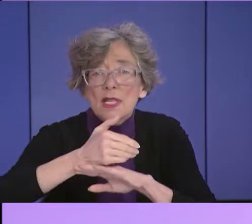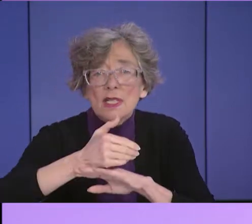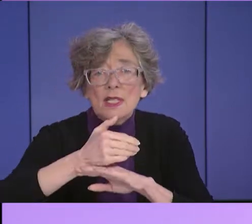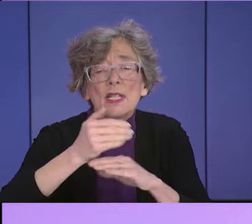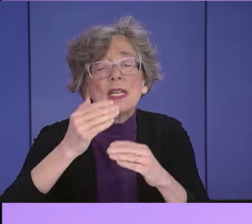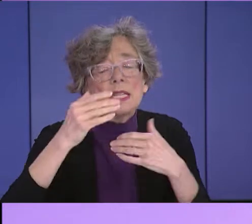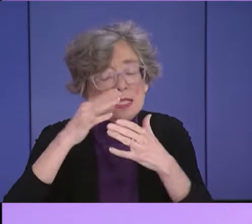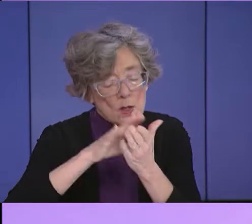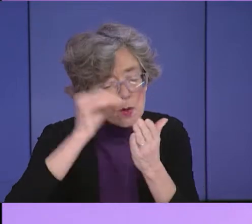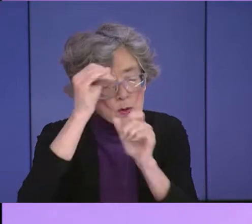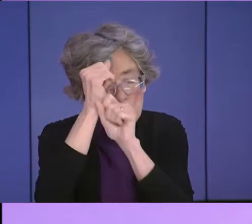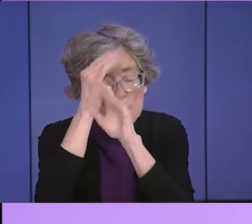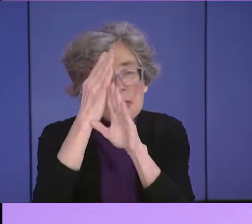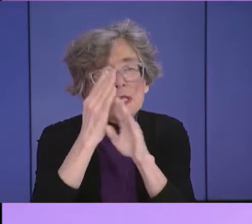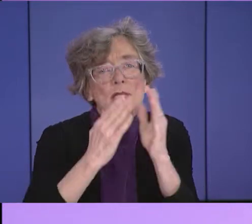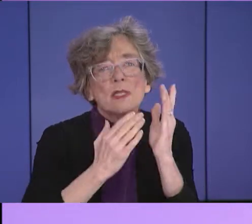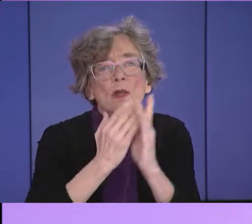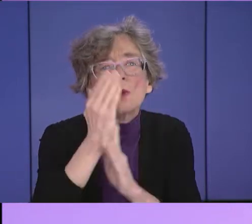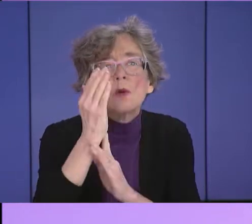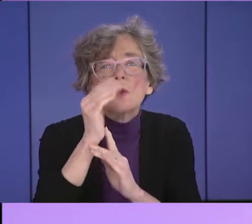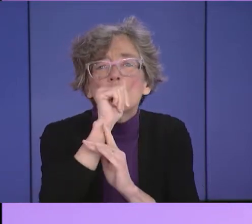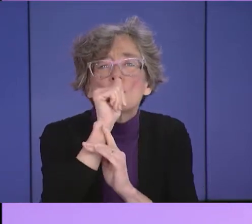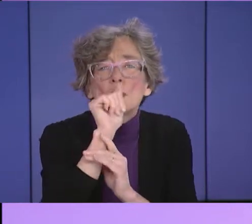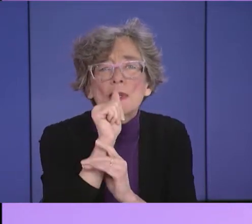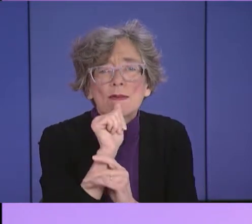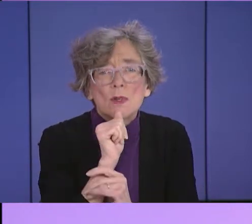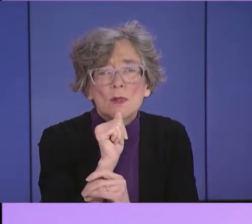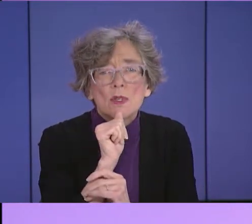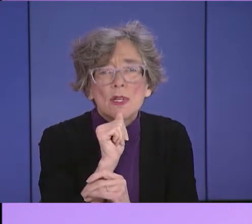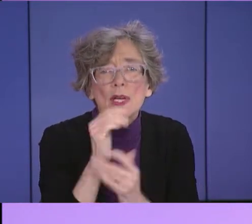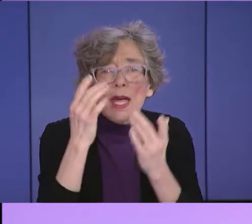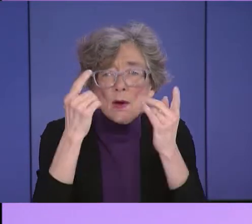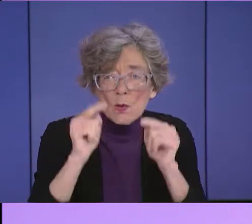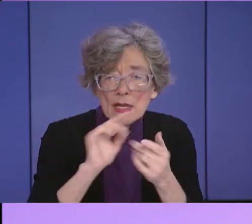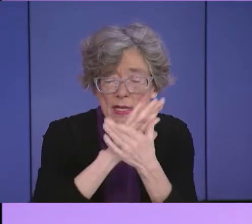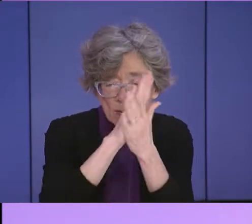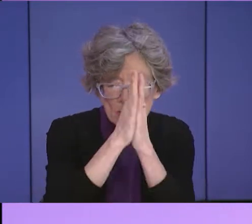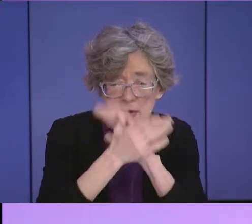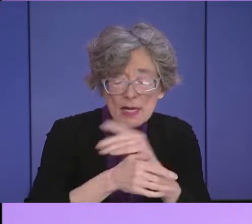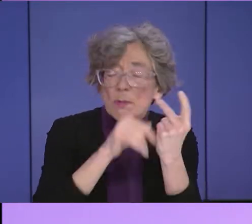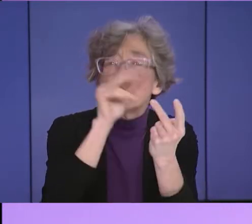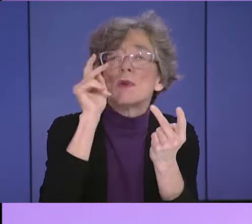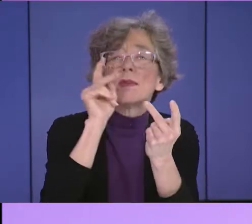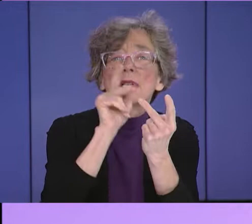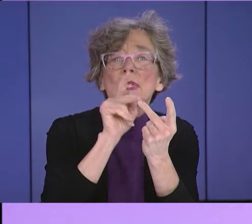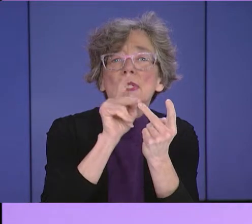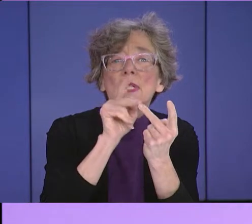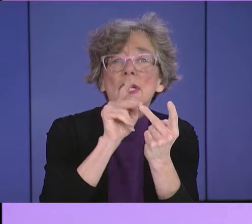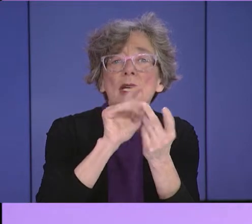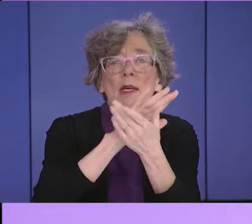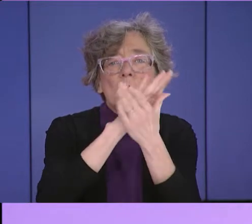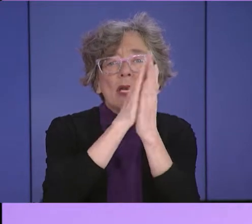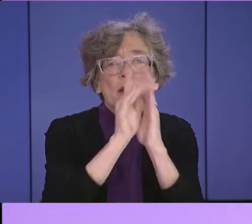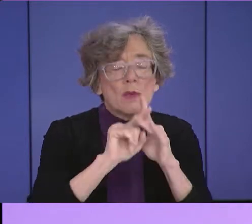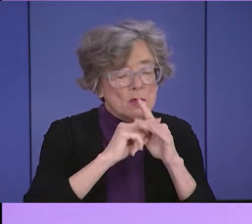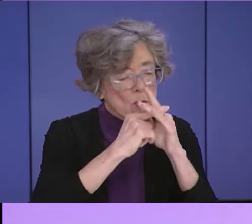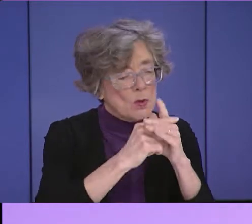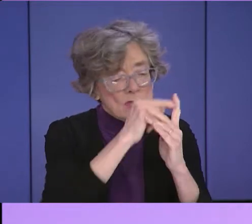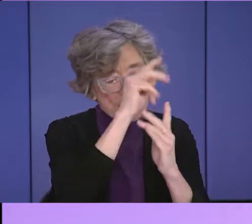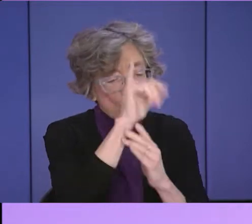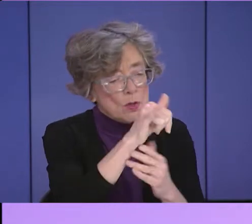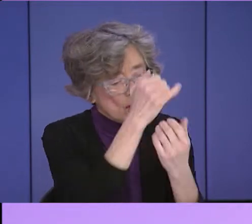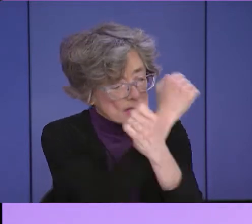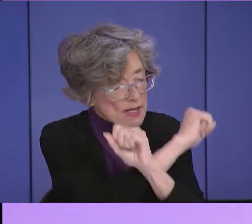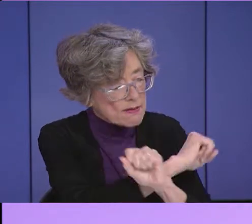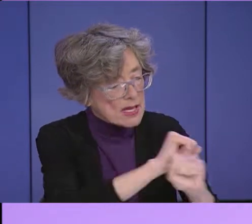was, he learned obedience from what he suffered. And when he was made perfect, he became the source